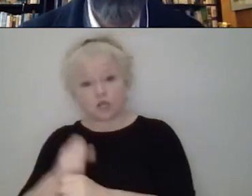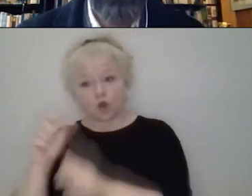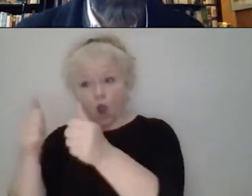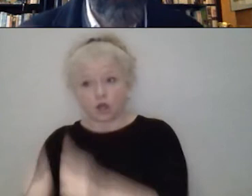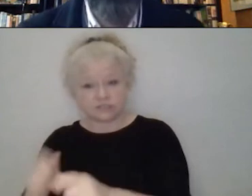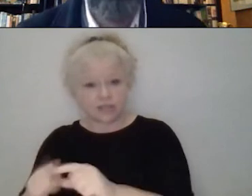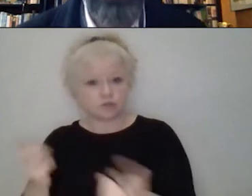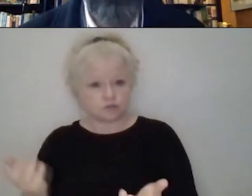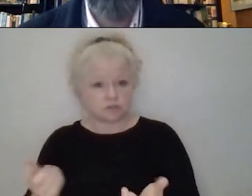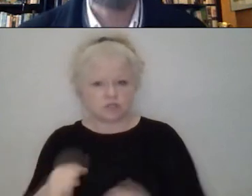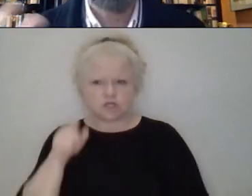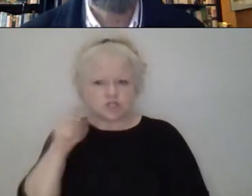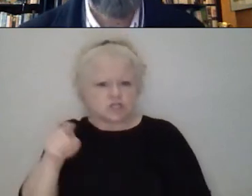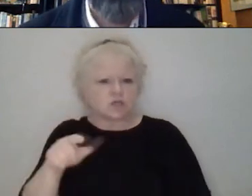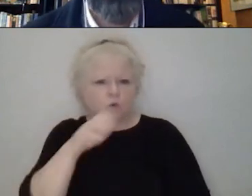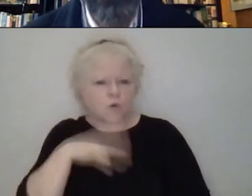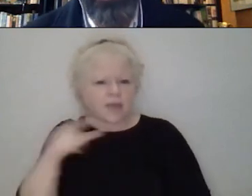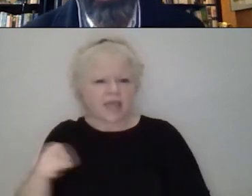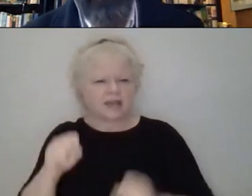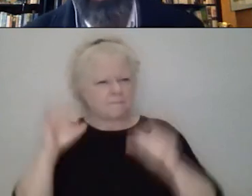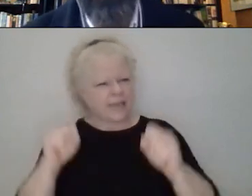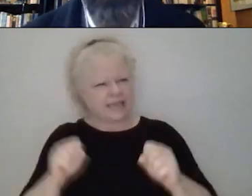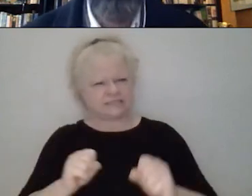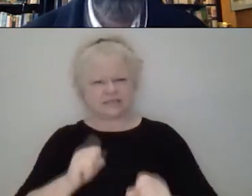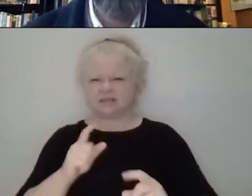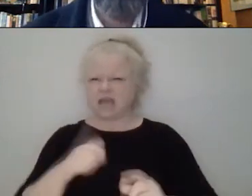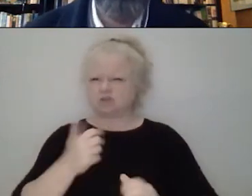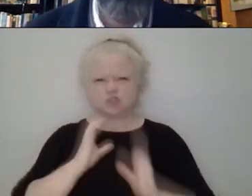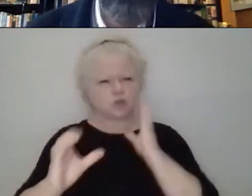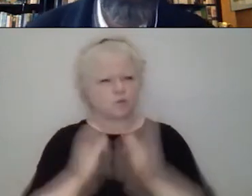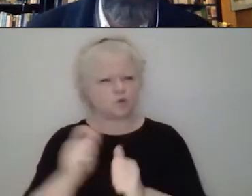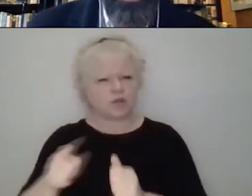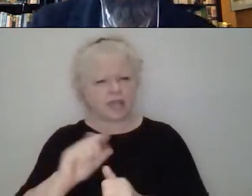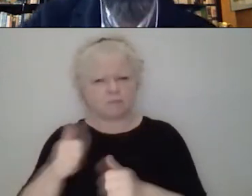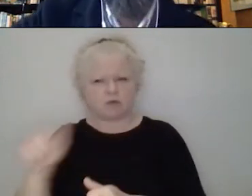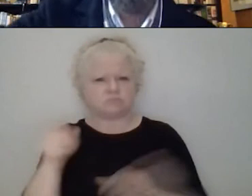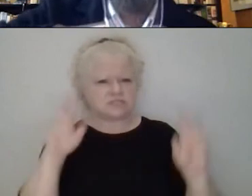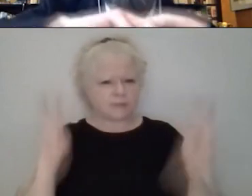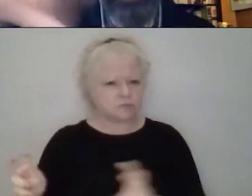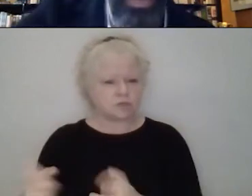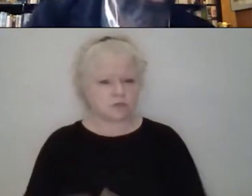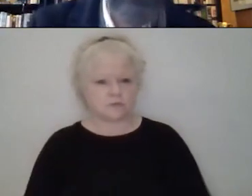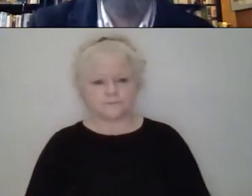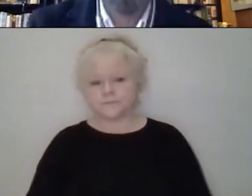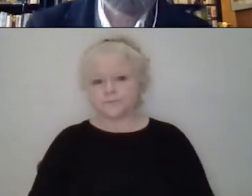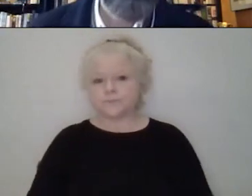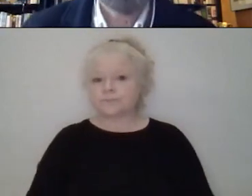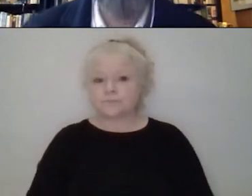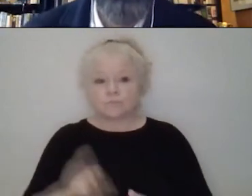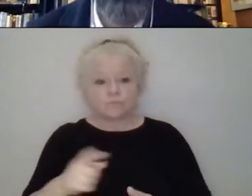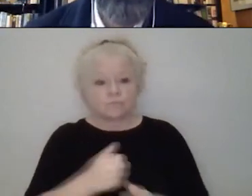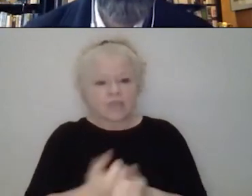had an incredible way to sort of talk about that. And I remember later going to Europe and sort of tracking everything that I